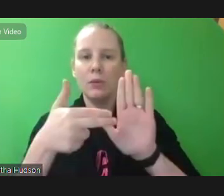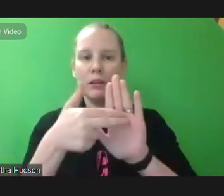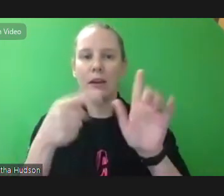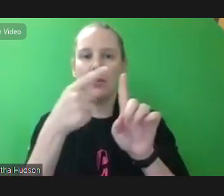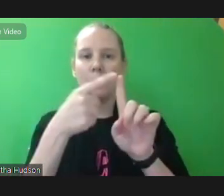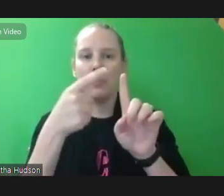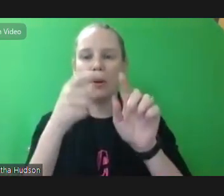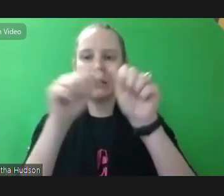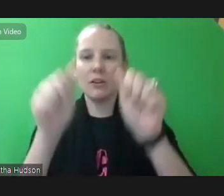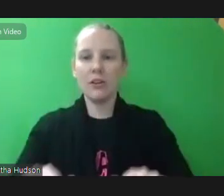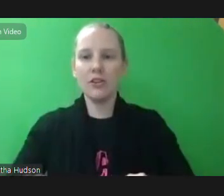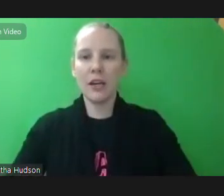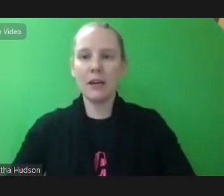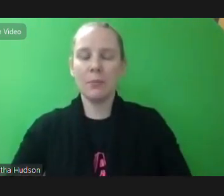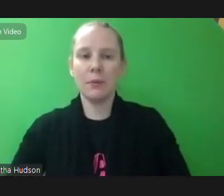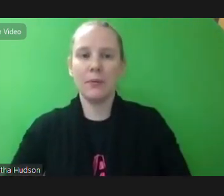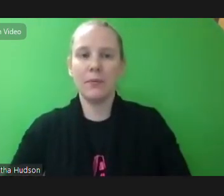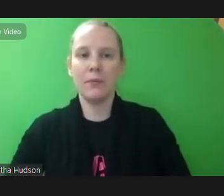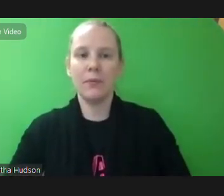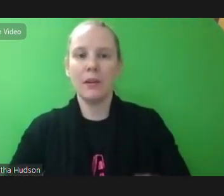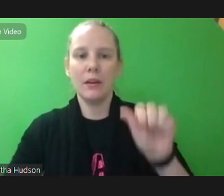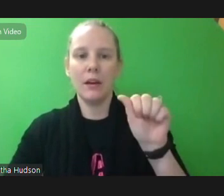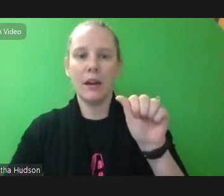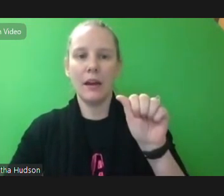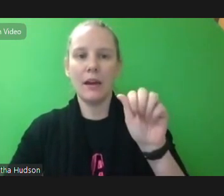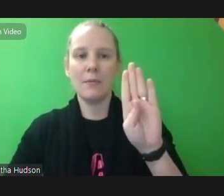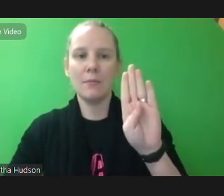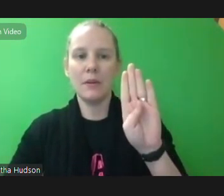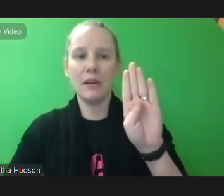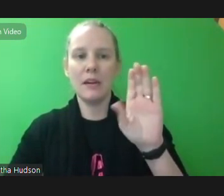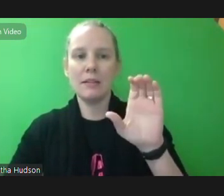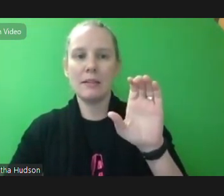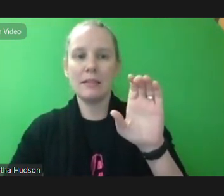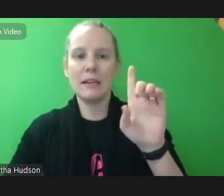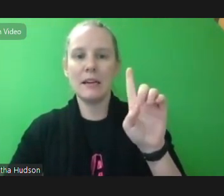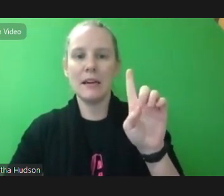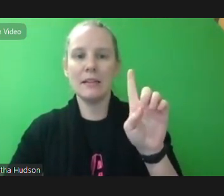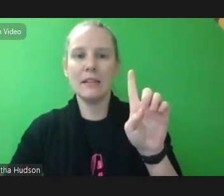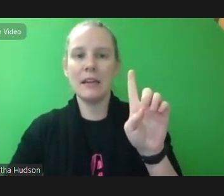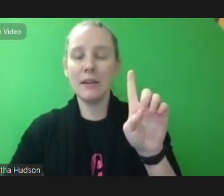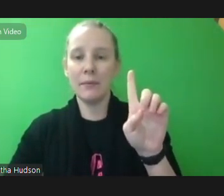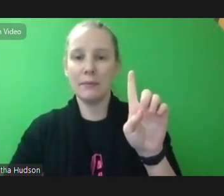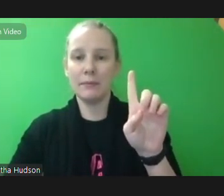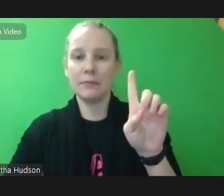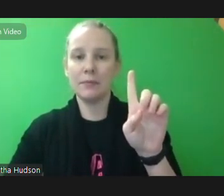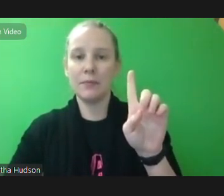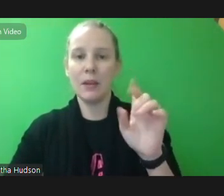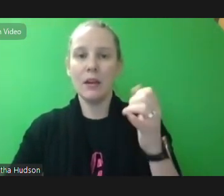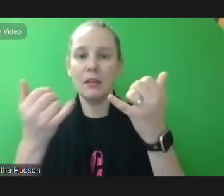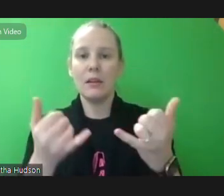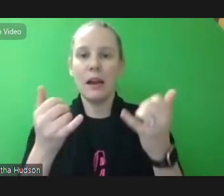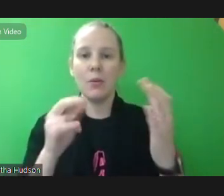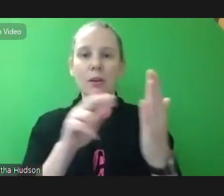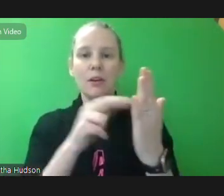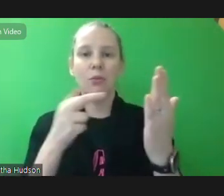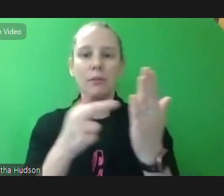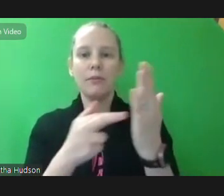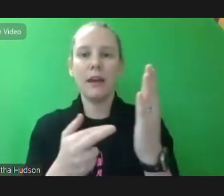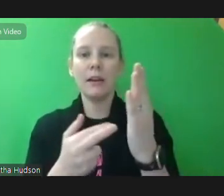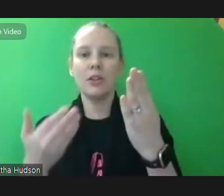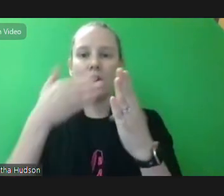Then we label the points on our shape, A, B, C, and D. Now we're